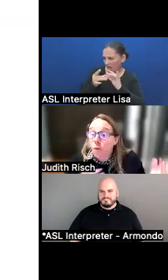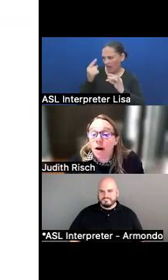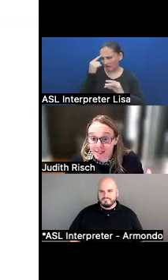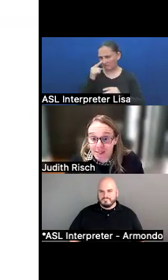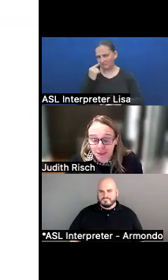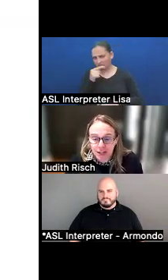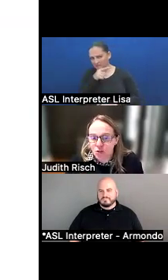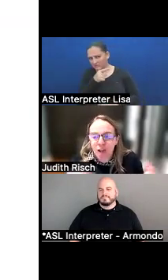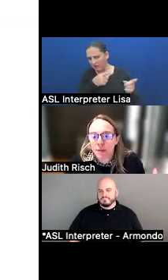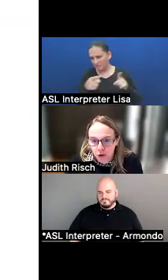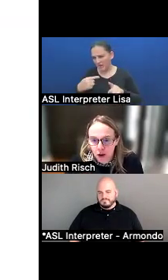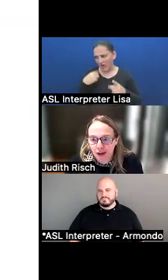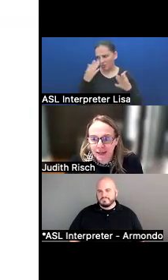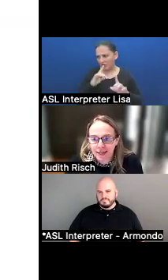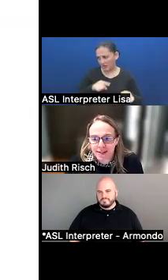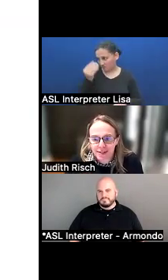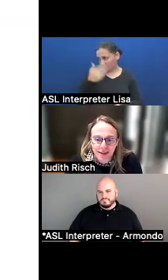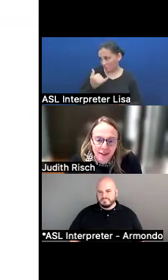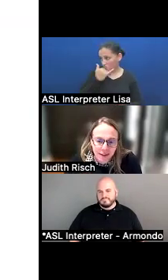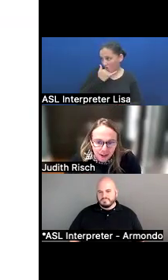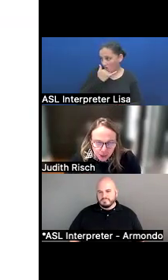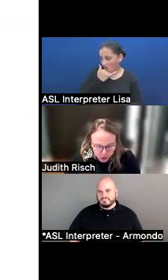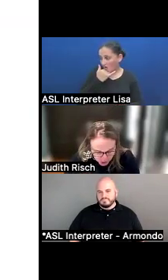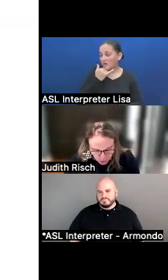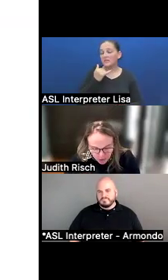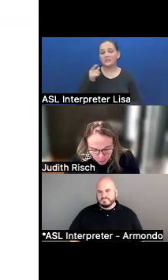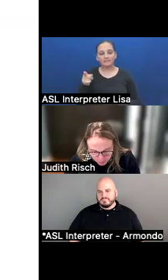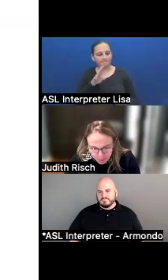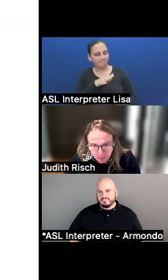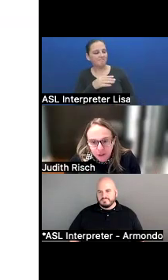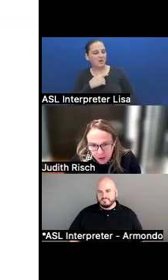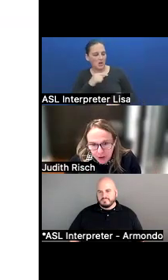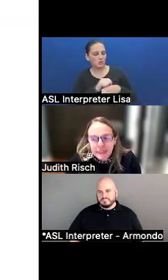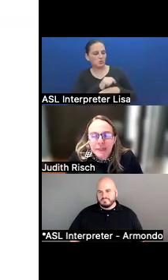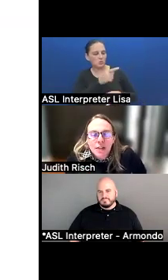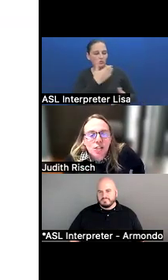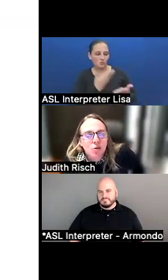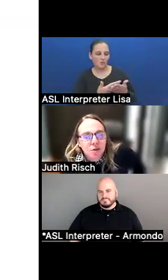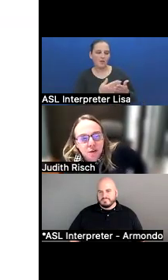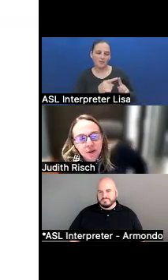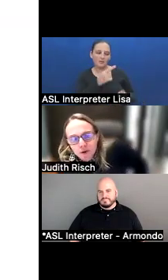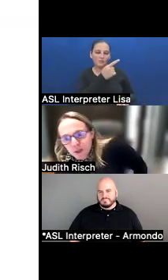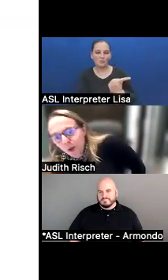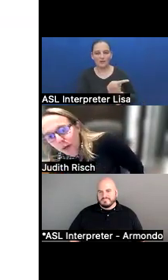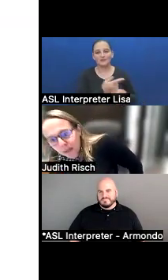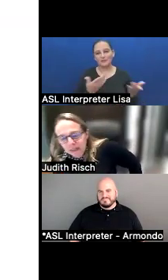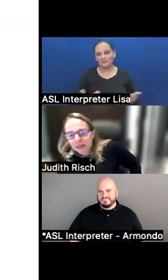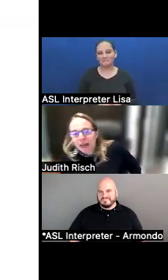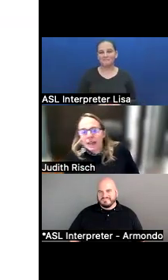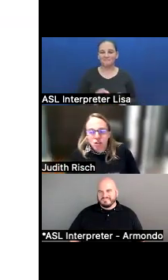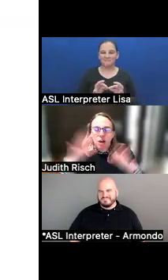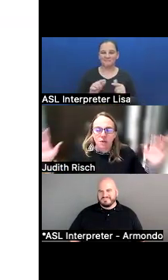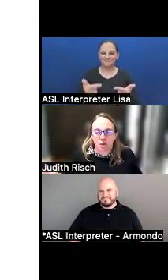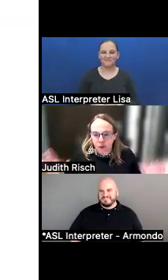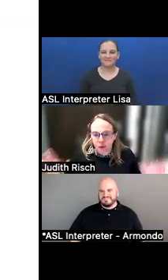I don't want this to be the answer. Tell me I'm wrong. And he said, I trained you well, but you're right. So here we go. So I